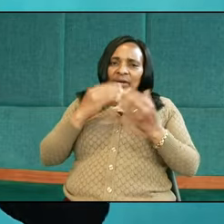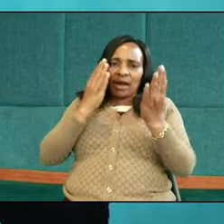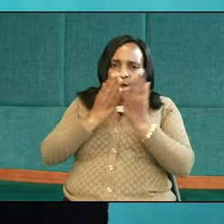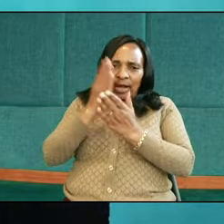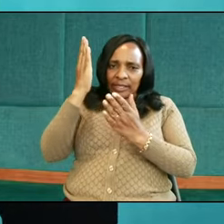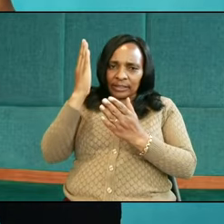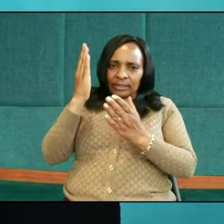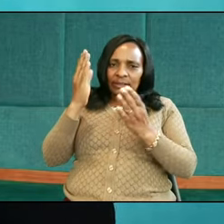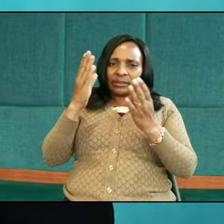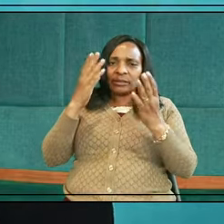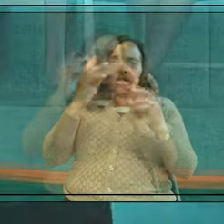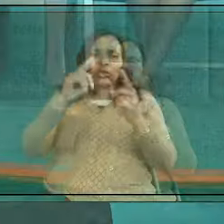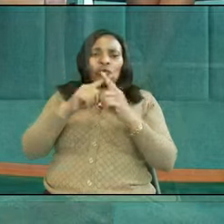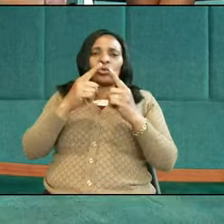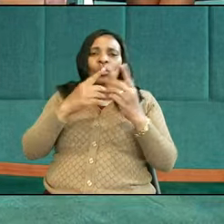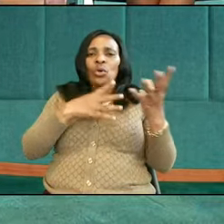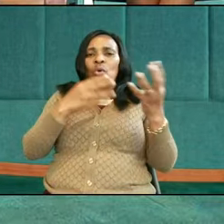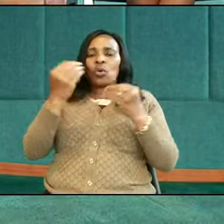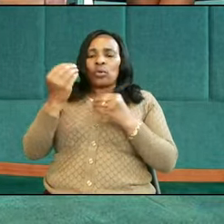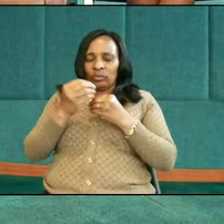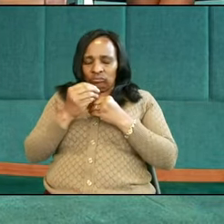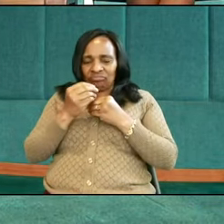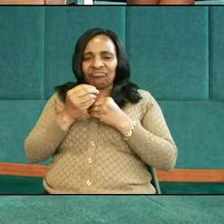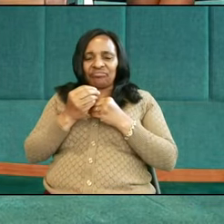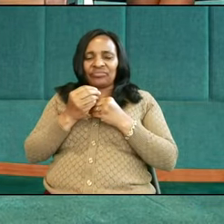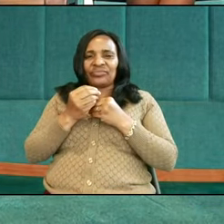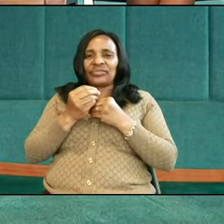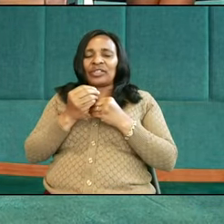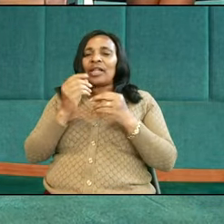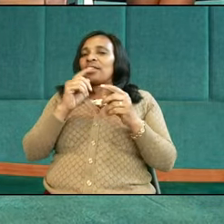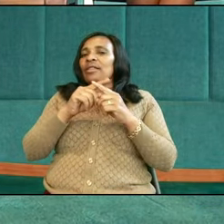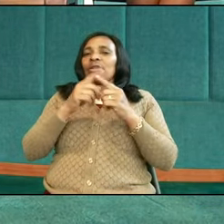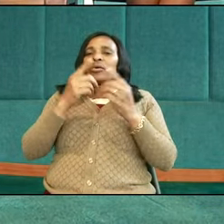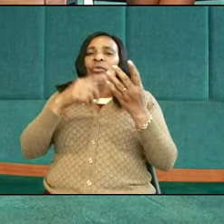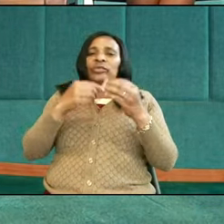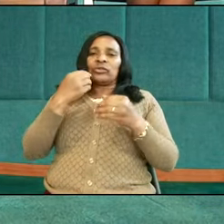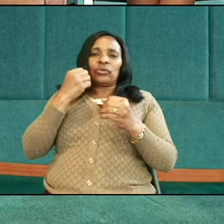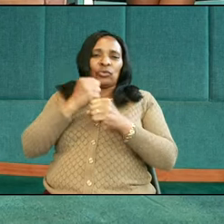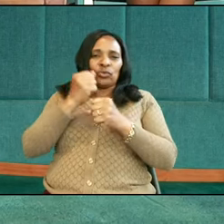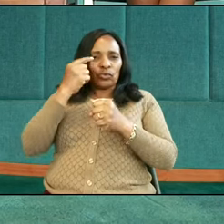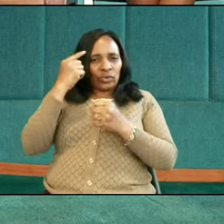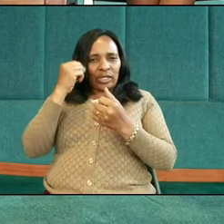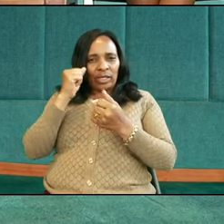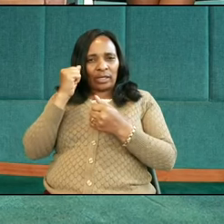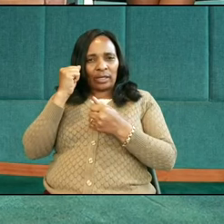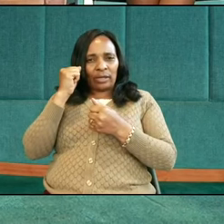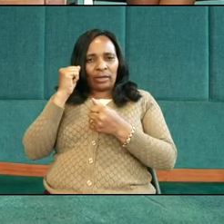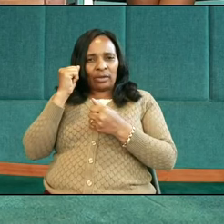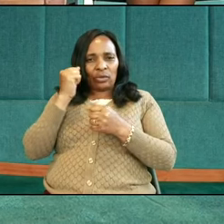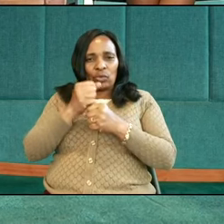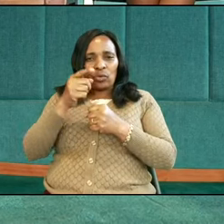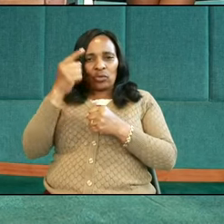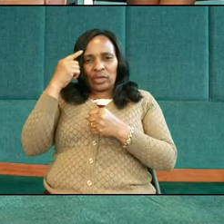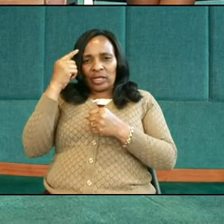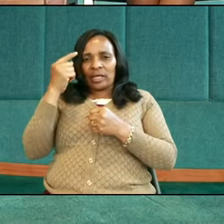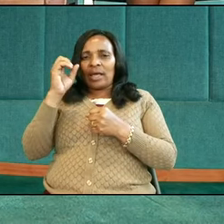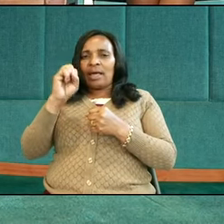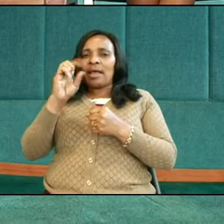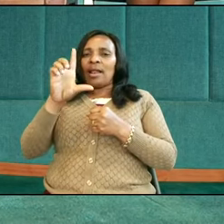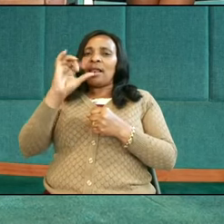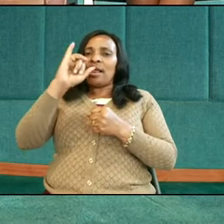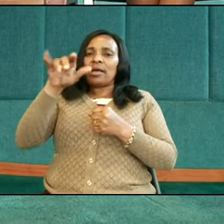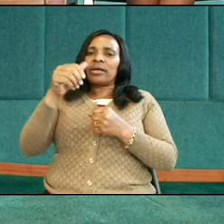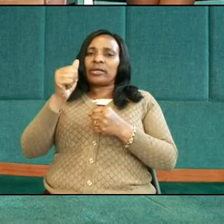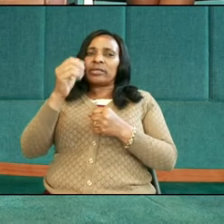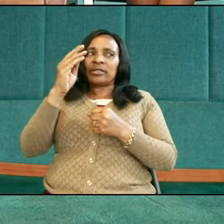and tail went. Wow, that's so insightful. What the rest do you guys think? I feel that Elijah made this decision because